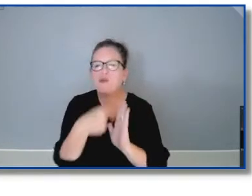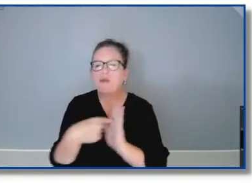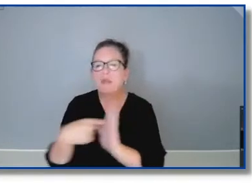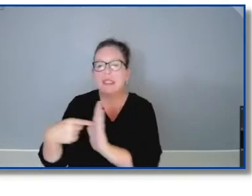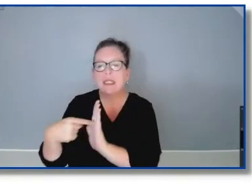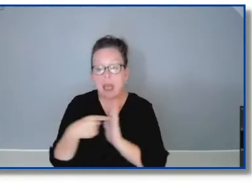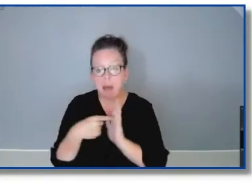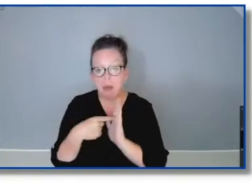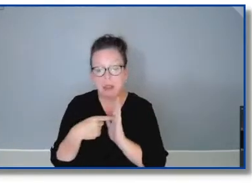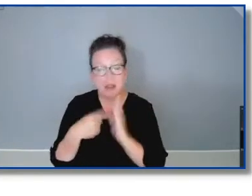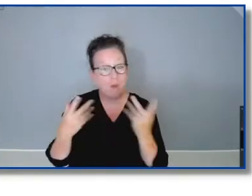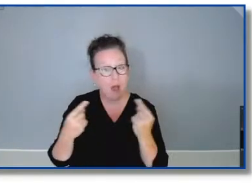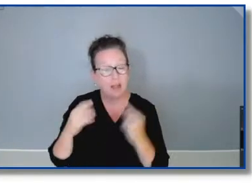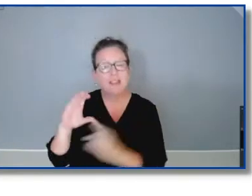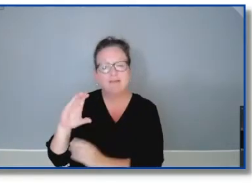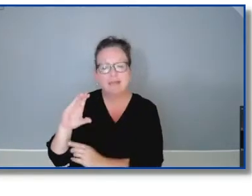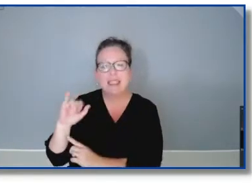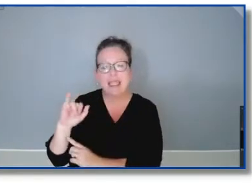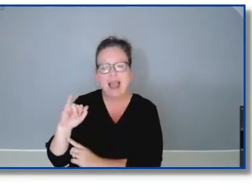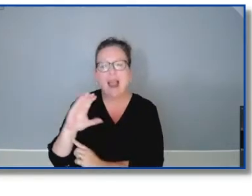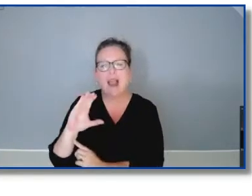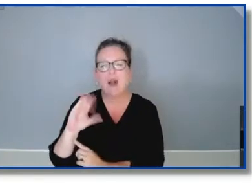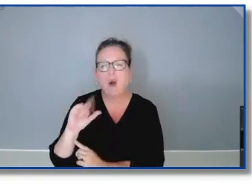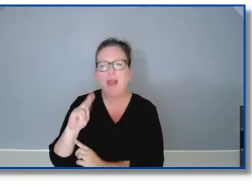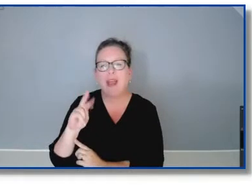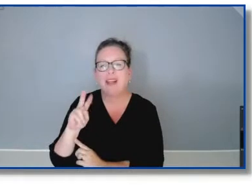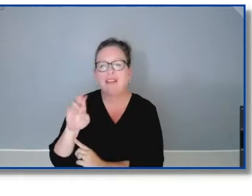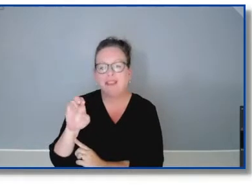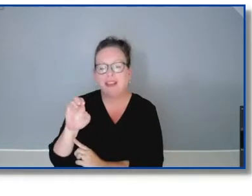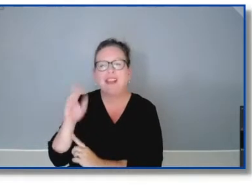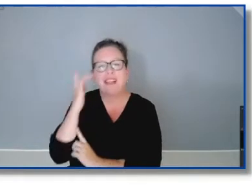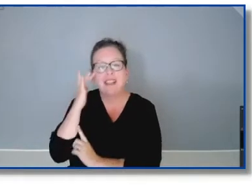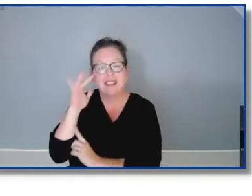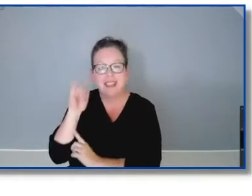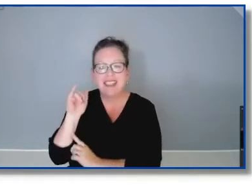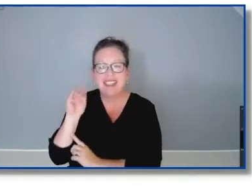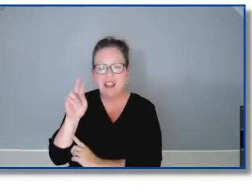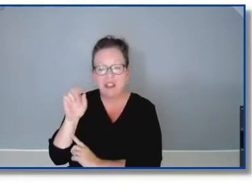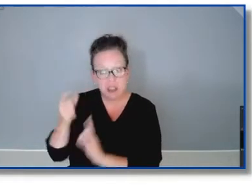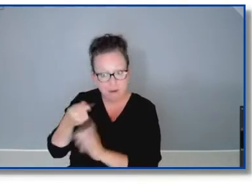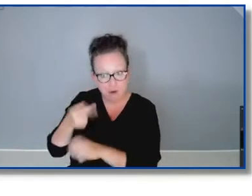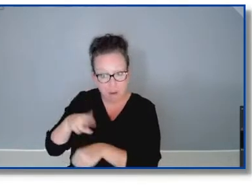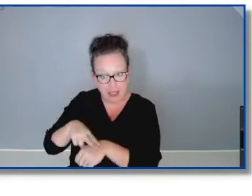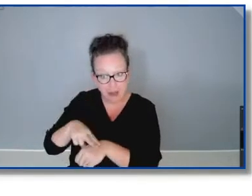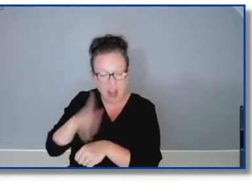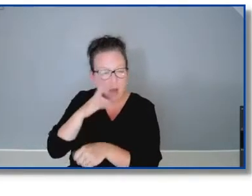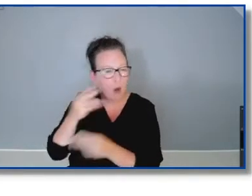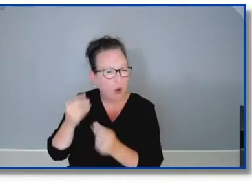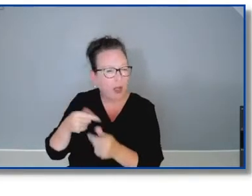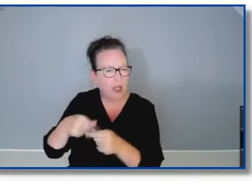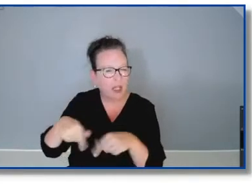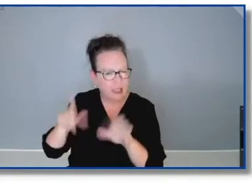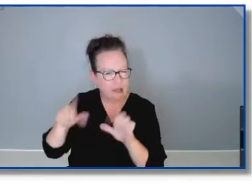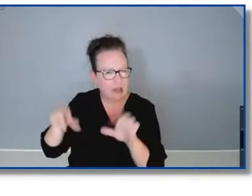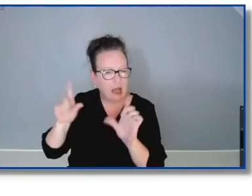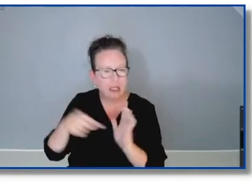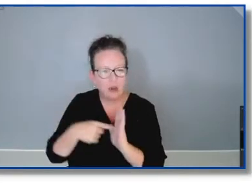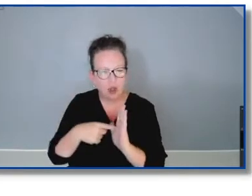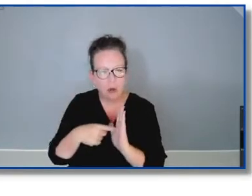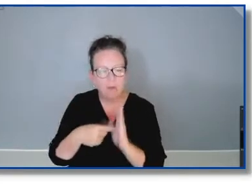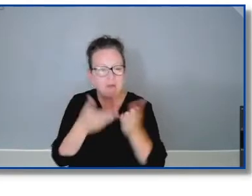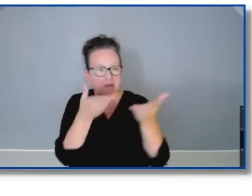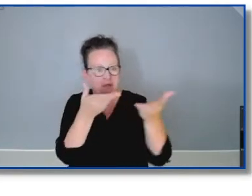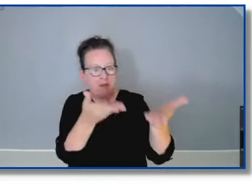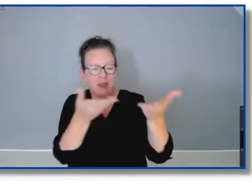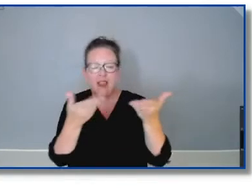of collective intelligence in nature and in society. I will very quickly go through a couple of slides. This is an organism